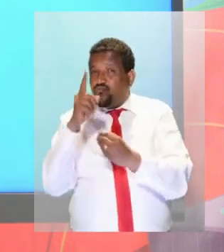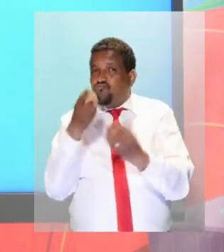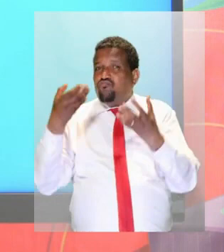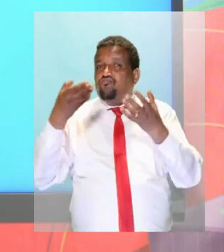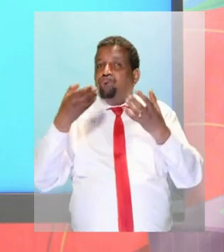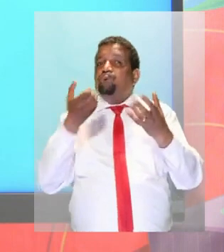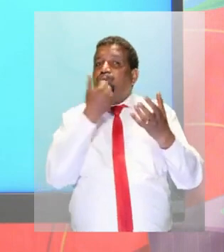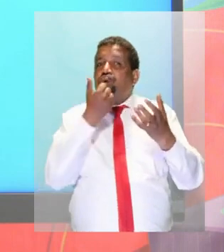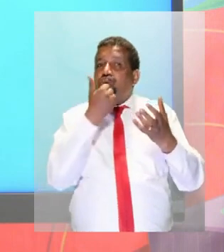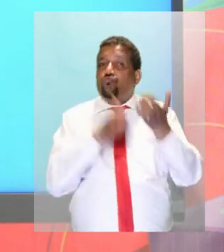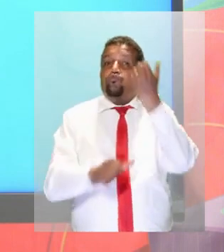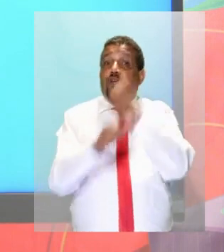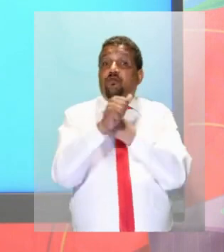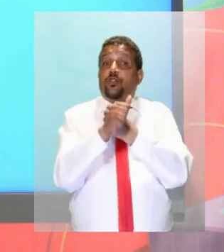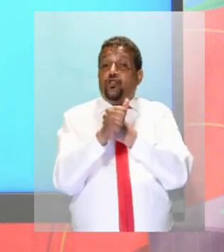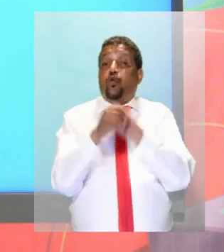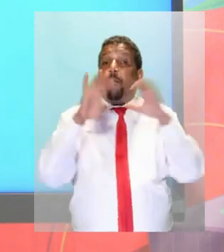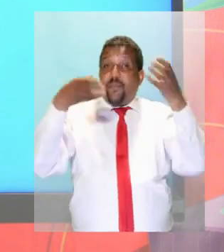economy system.